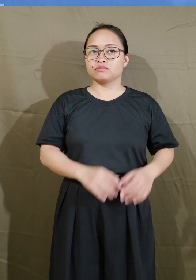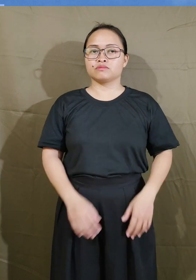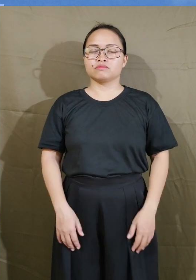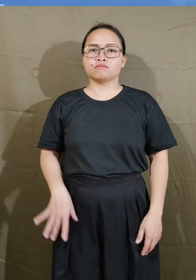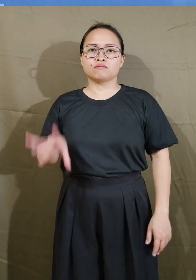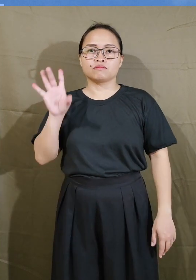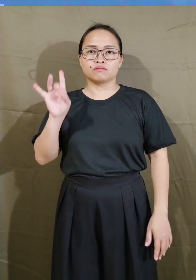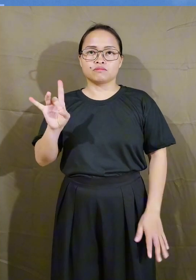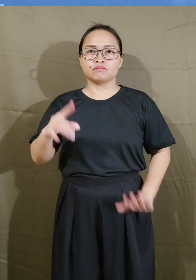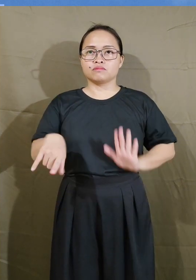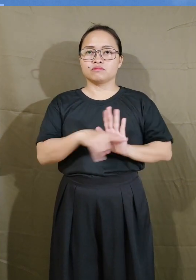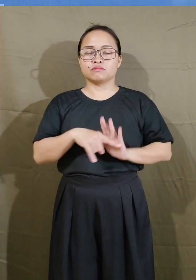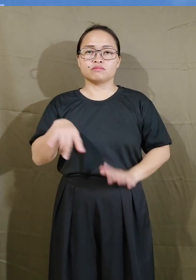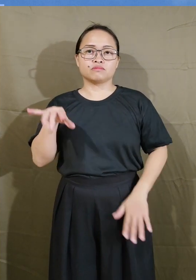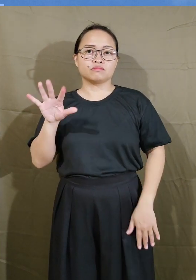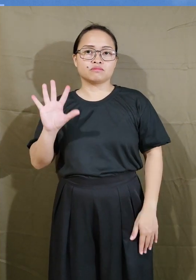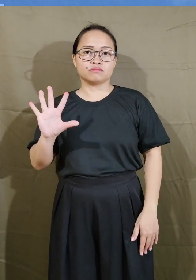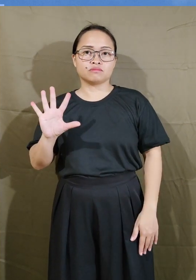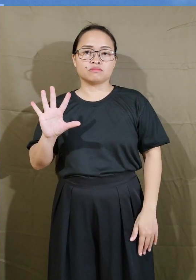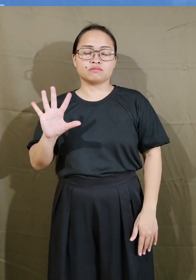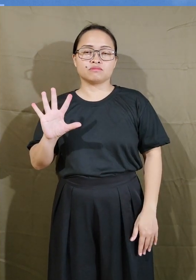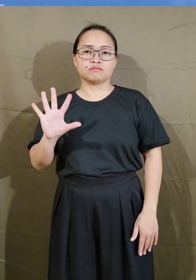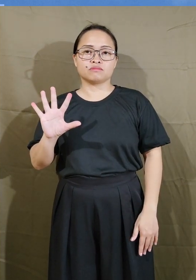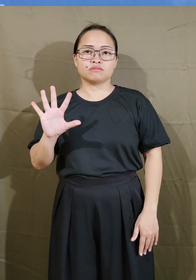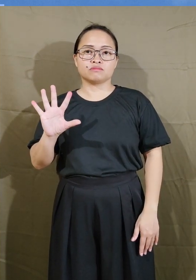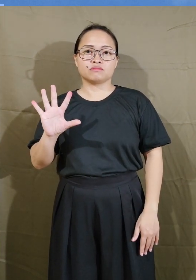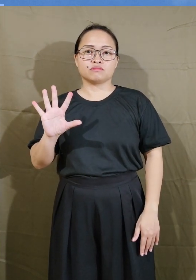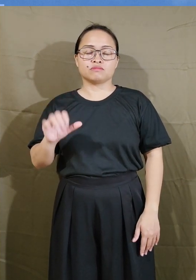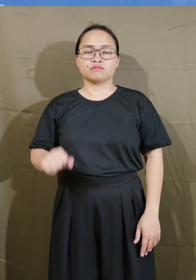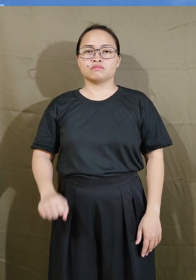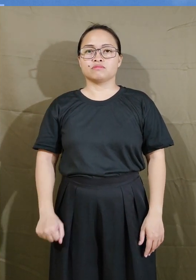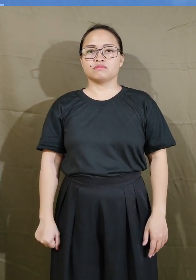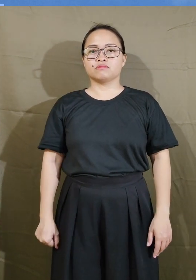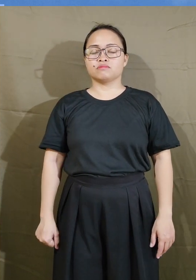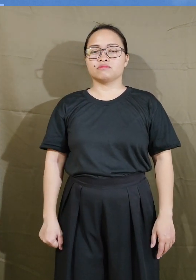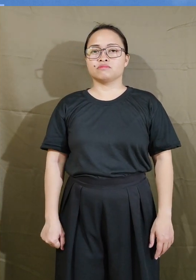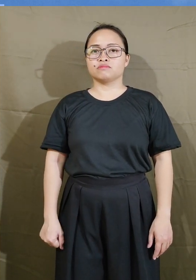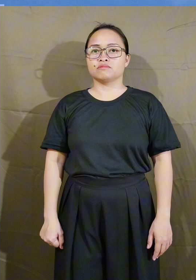Next, 8 minus 5.